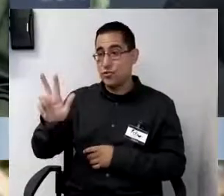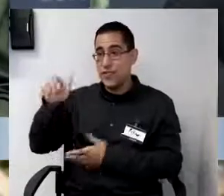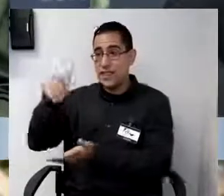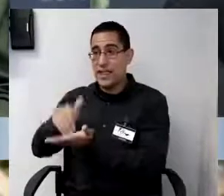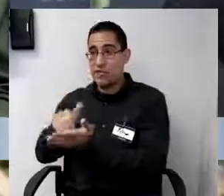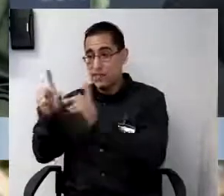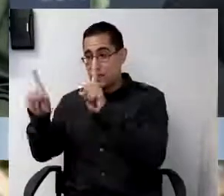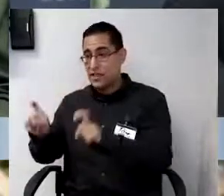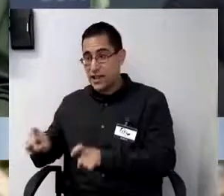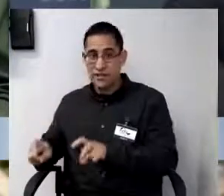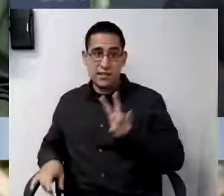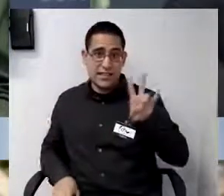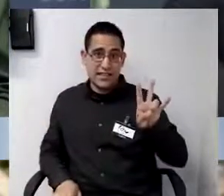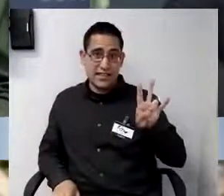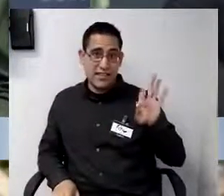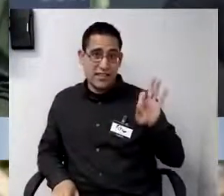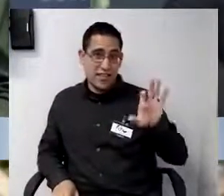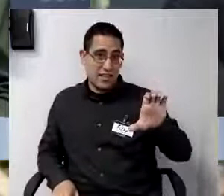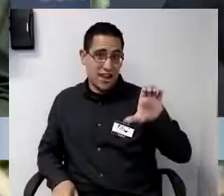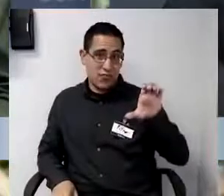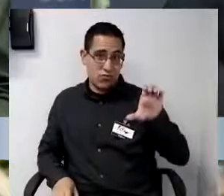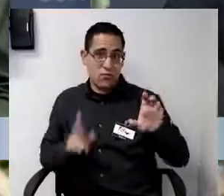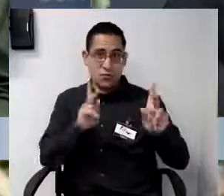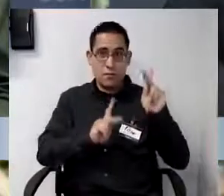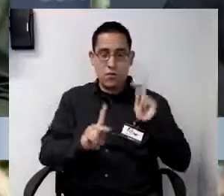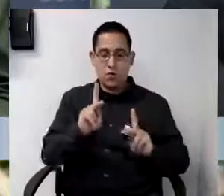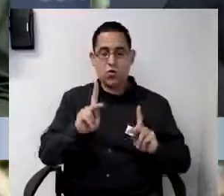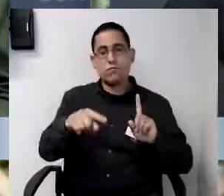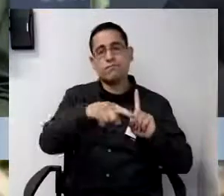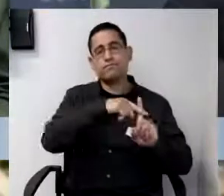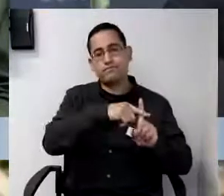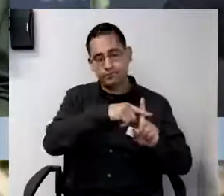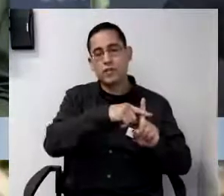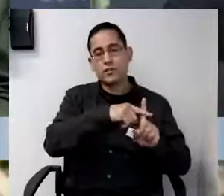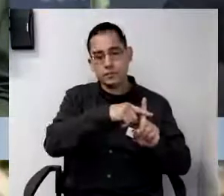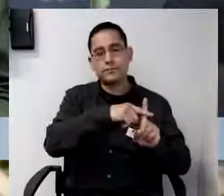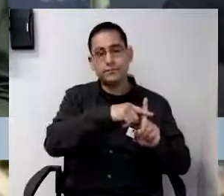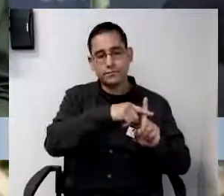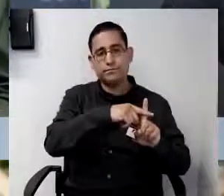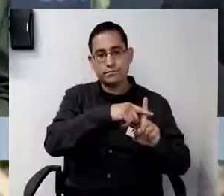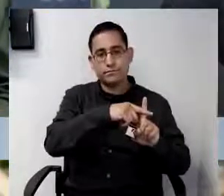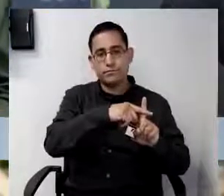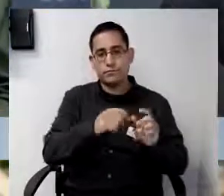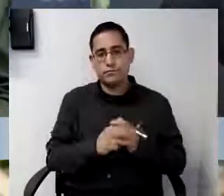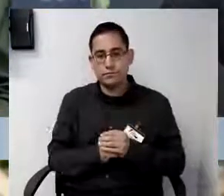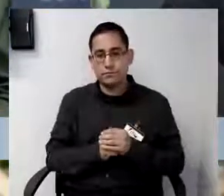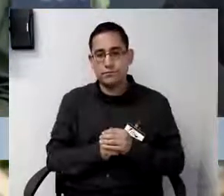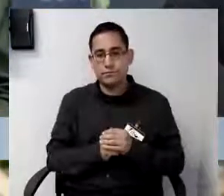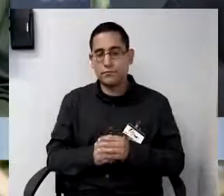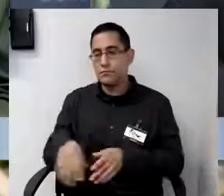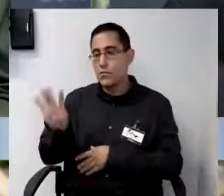7,900 of them have tested positive. So again, that's from inception.